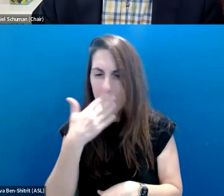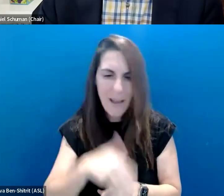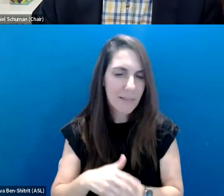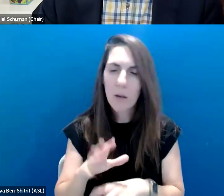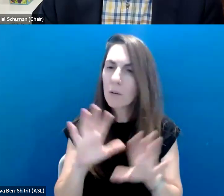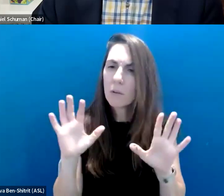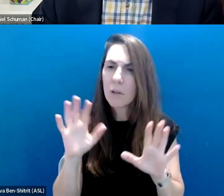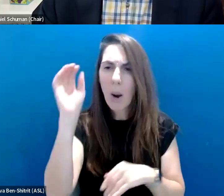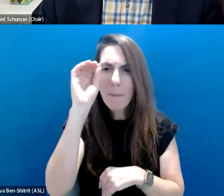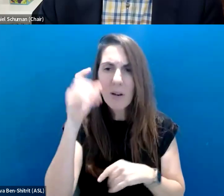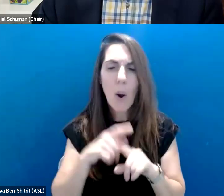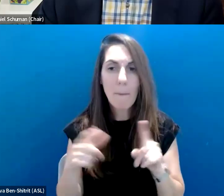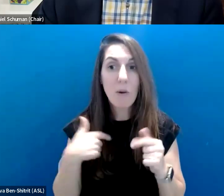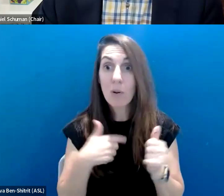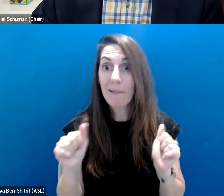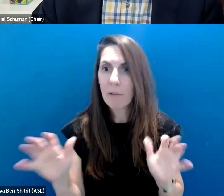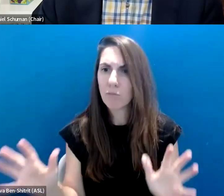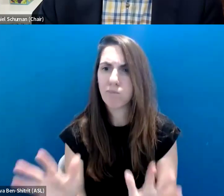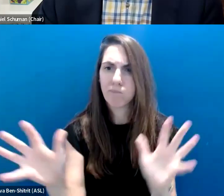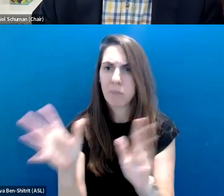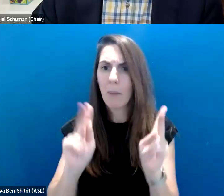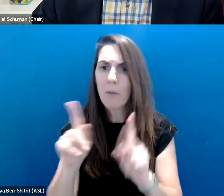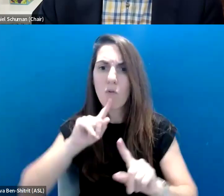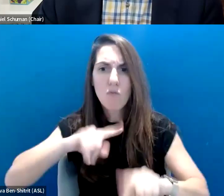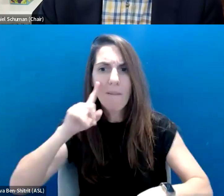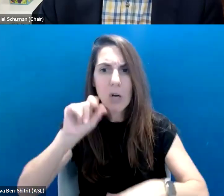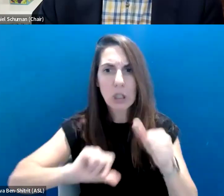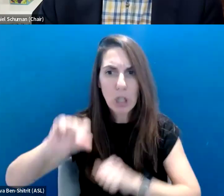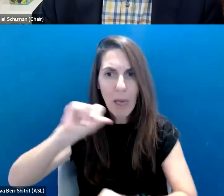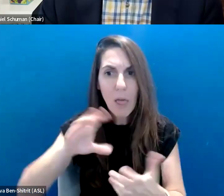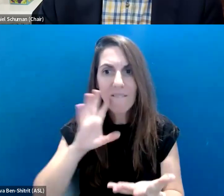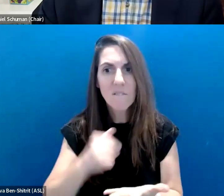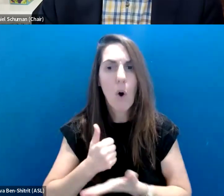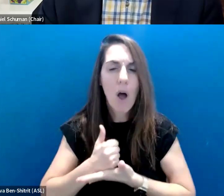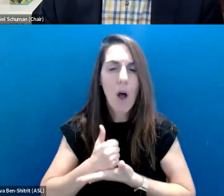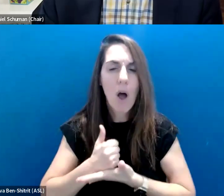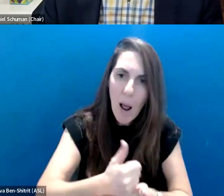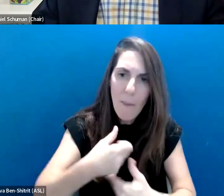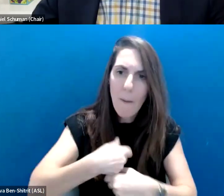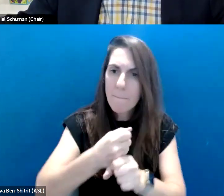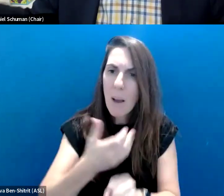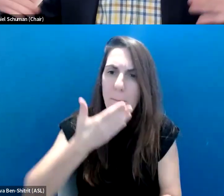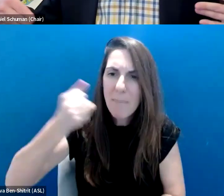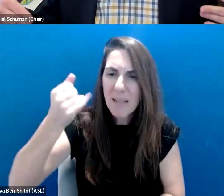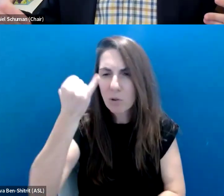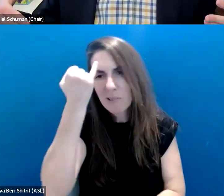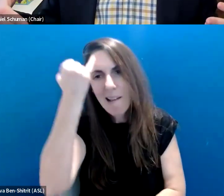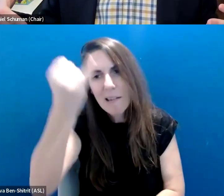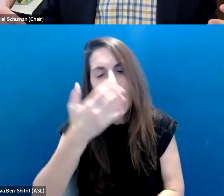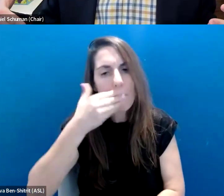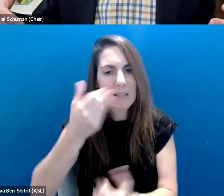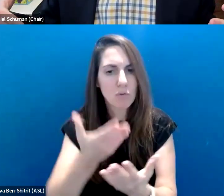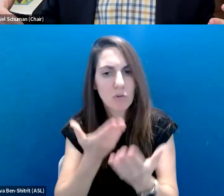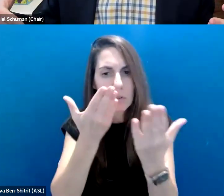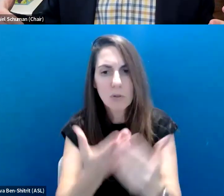encourage people to be able to respond to one another to help create better suggestions that come into us. So one mechanism by which we